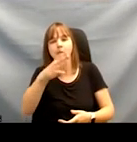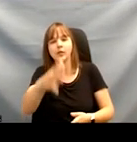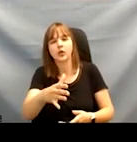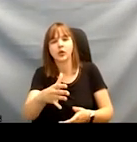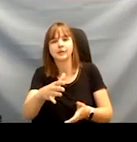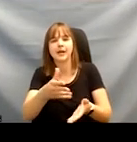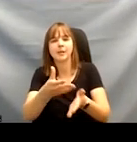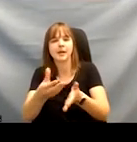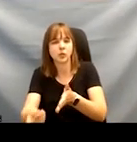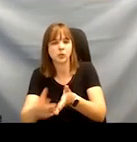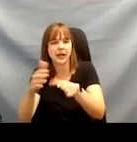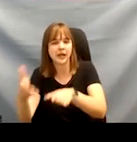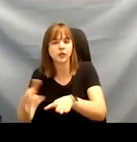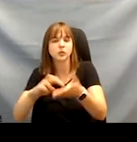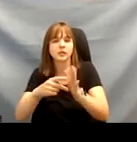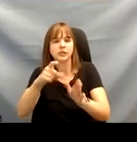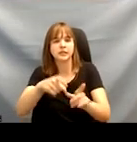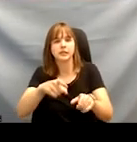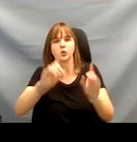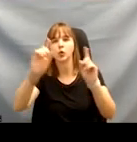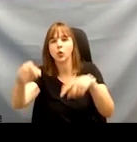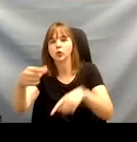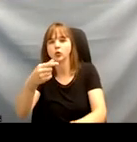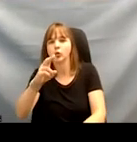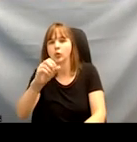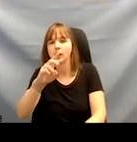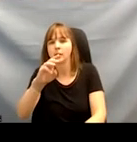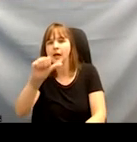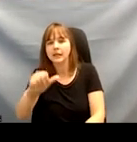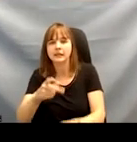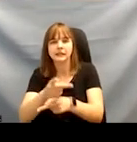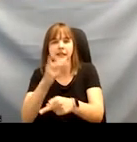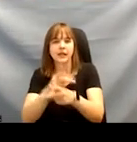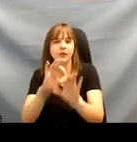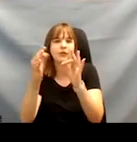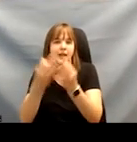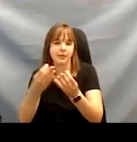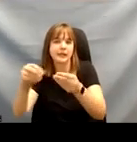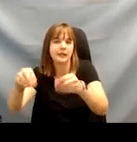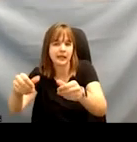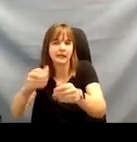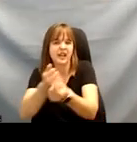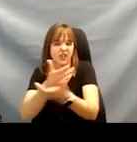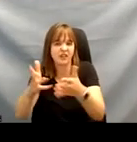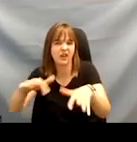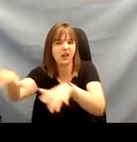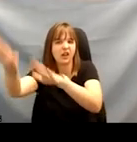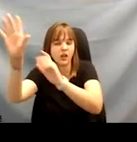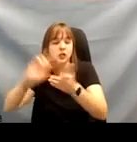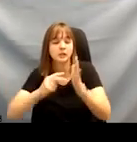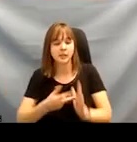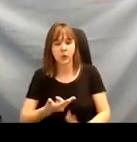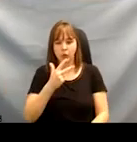of us kind of were going through big life moments. And so like I said, we had people who are interested in investing, and we